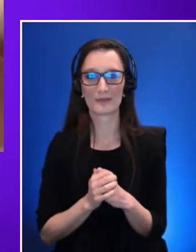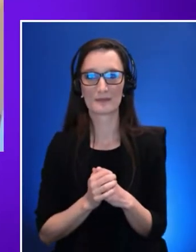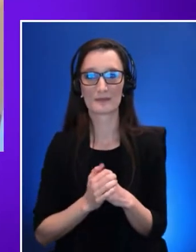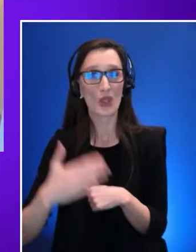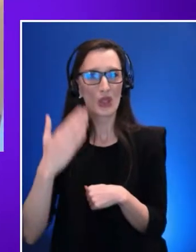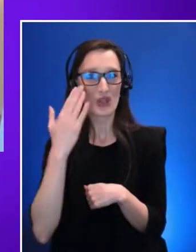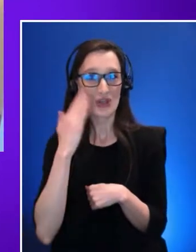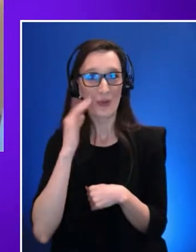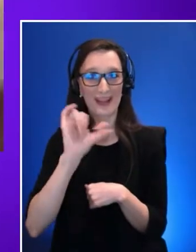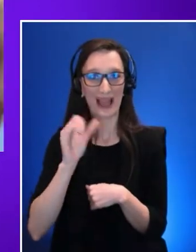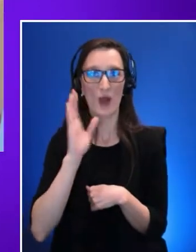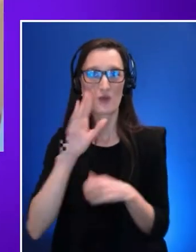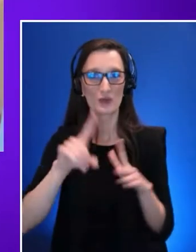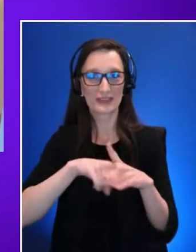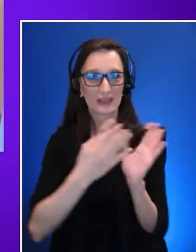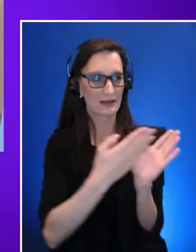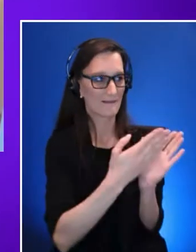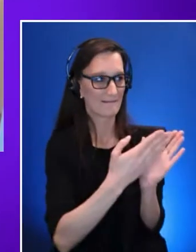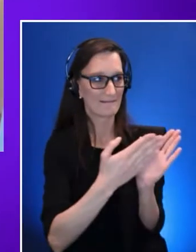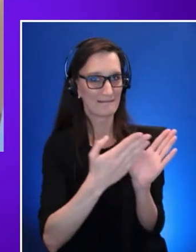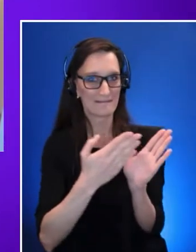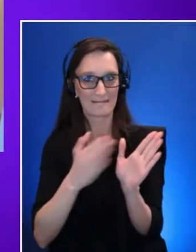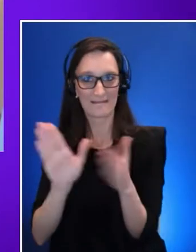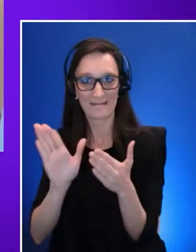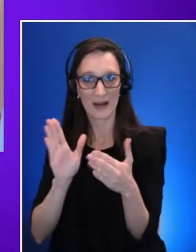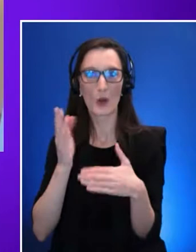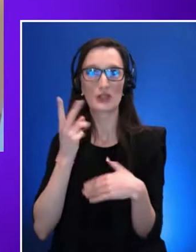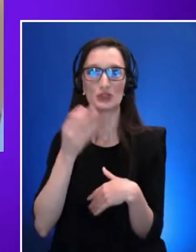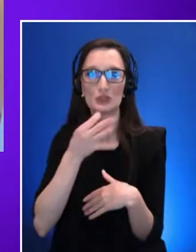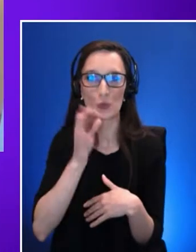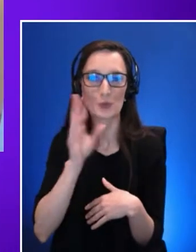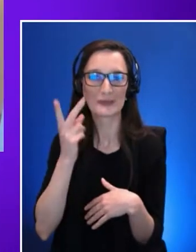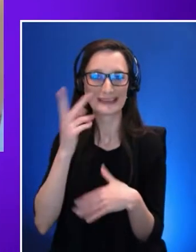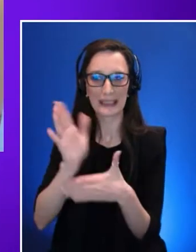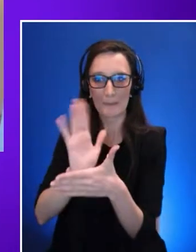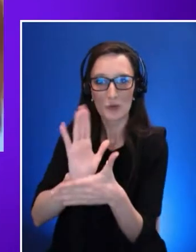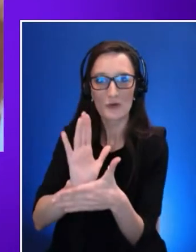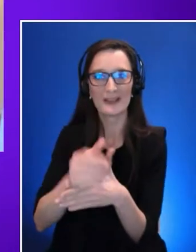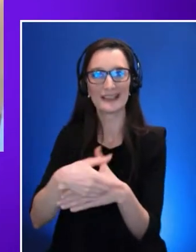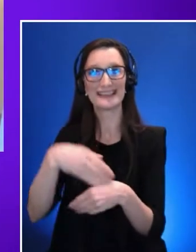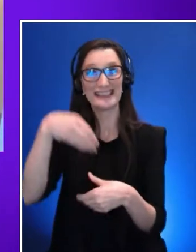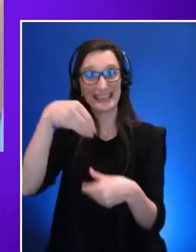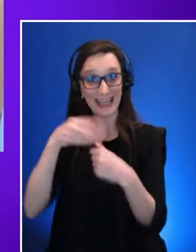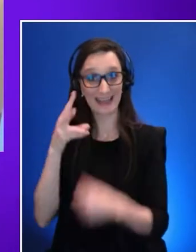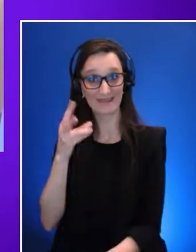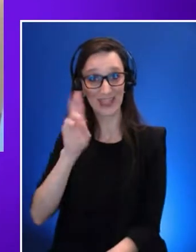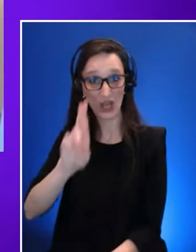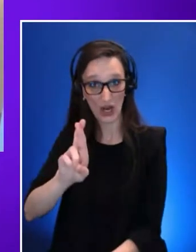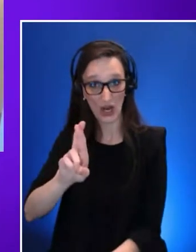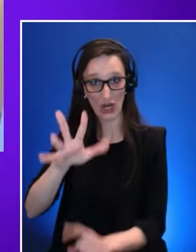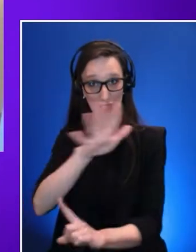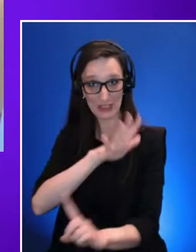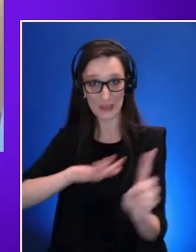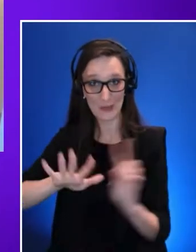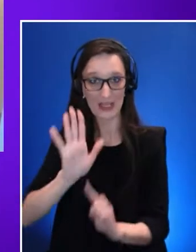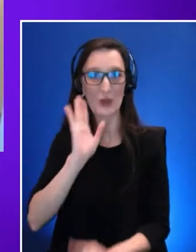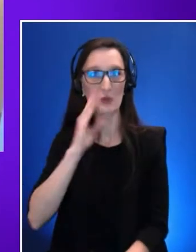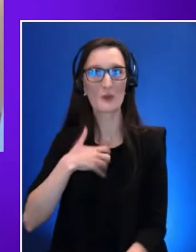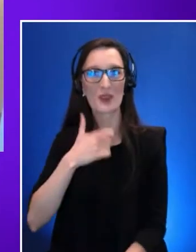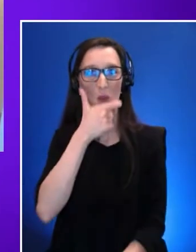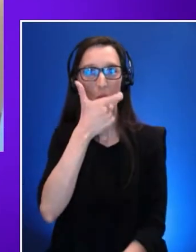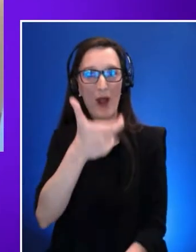I mean, we're going to start to see films, we're going to start to see these things in the VR space. We'll be watching films on our devices,